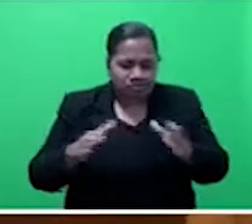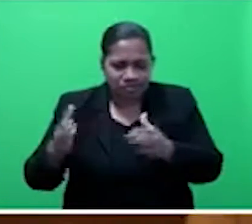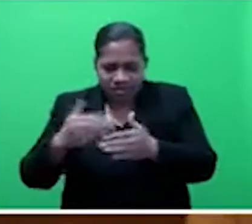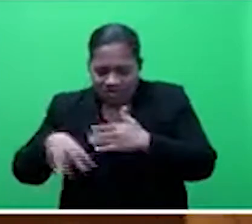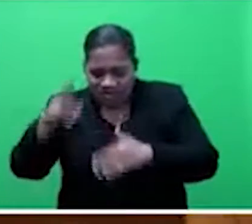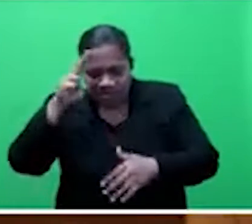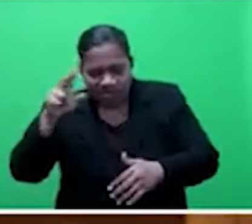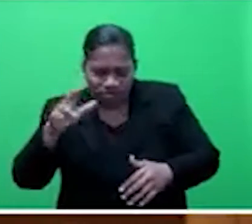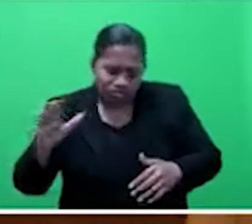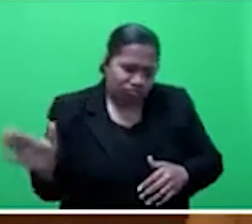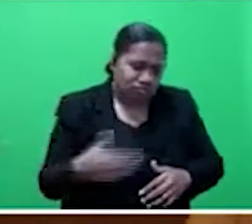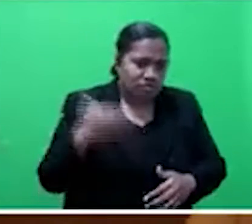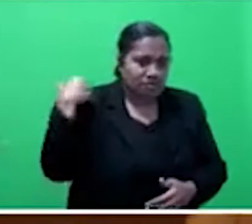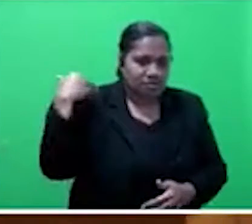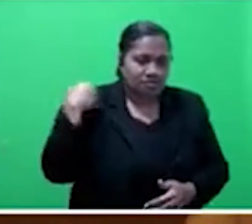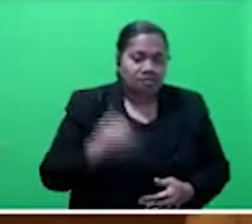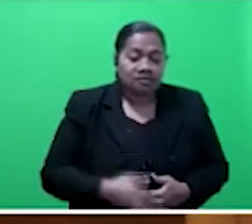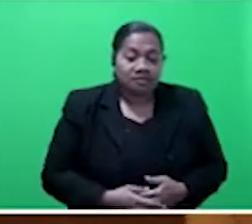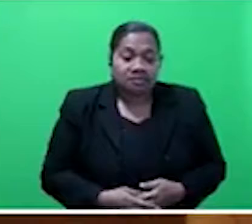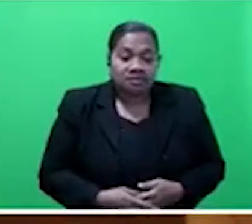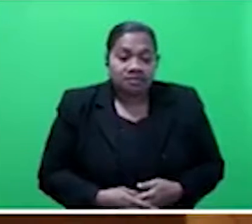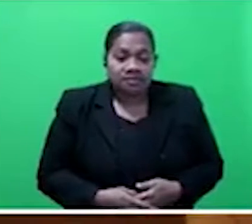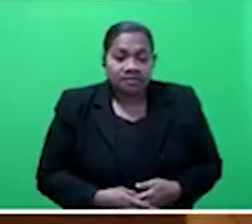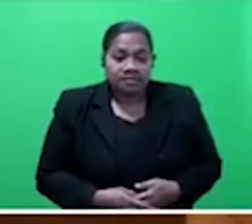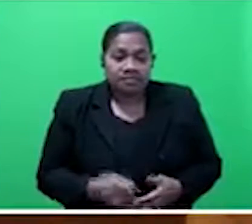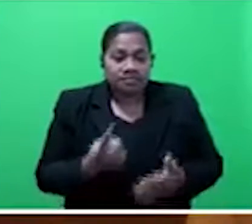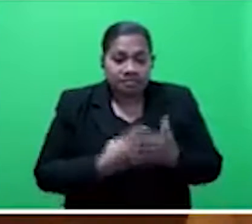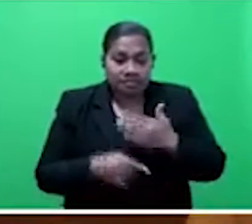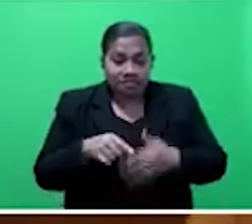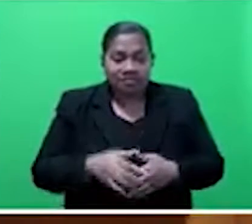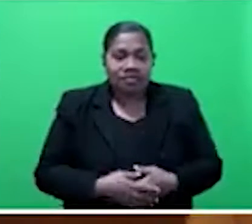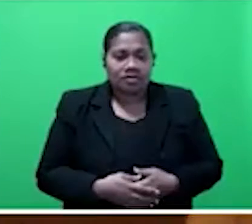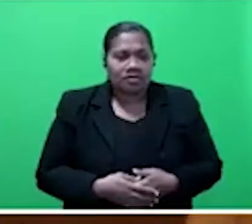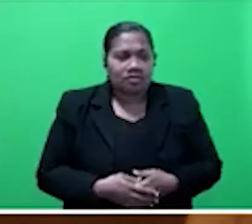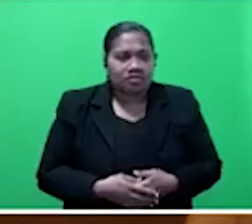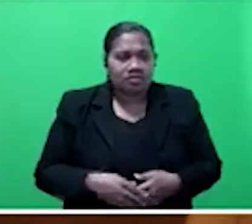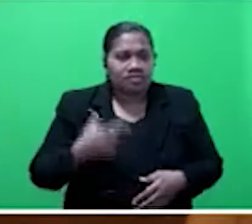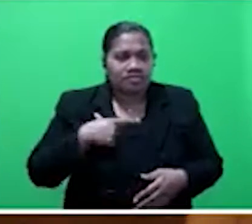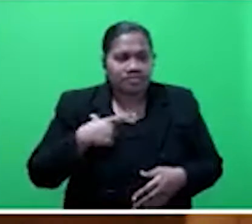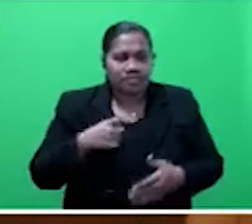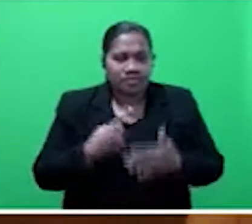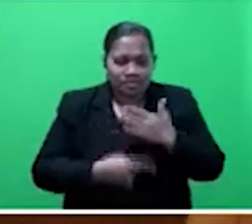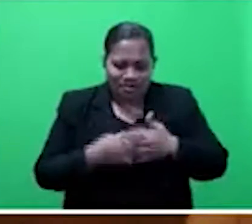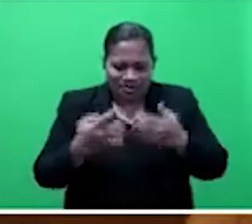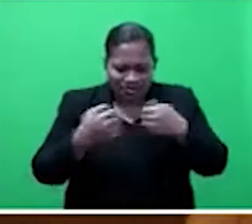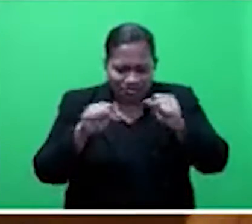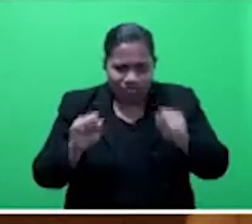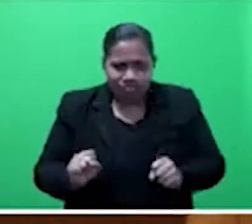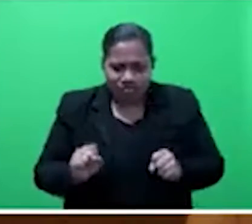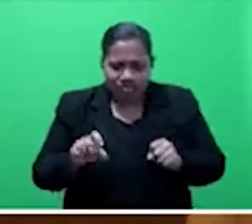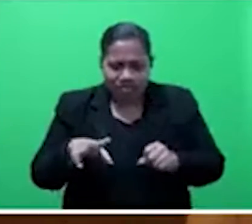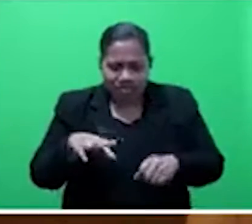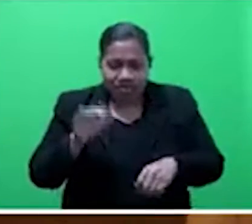of actions and initiatives that will shape the future of health services in Fiji.